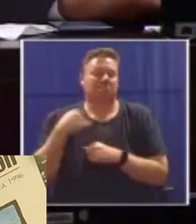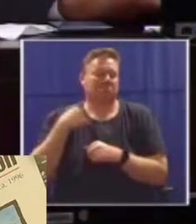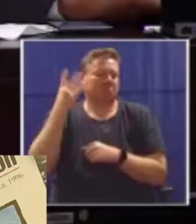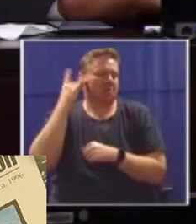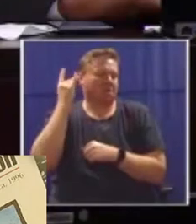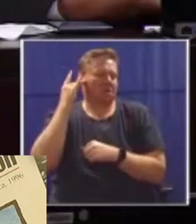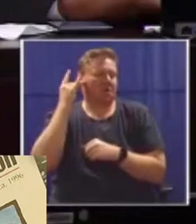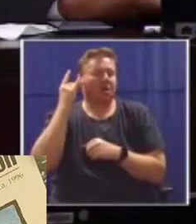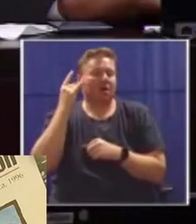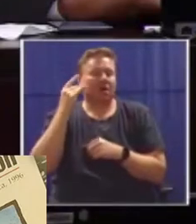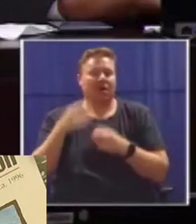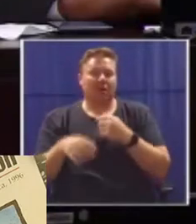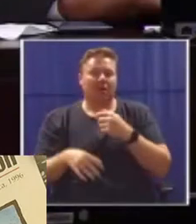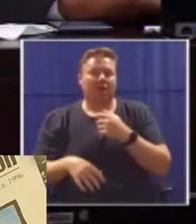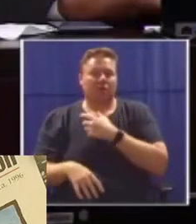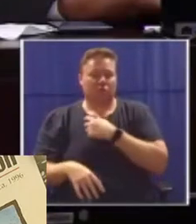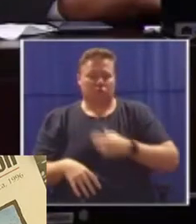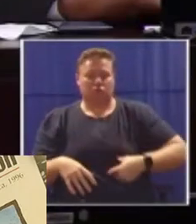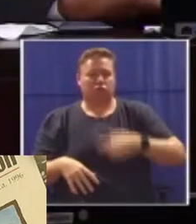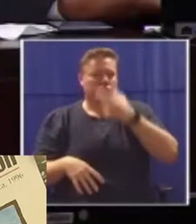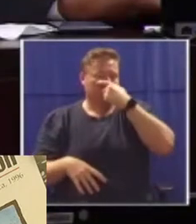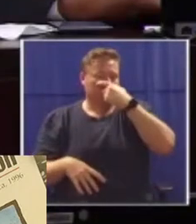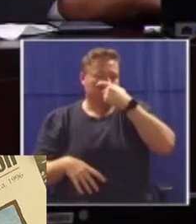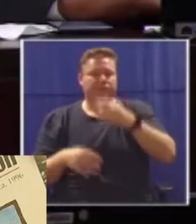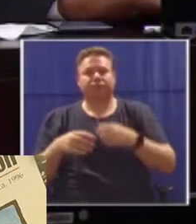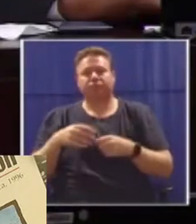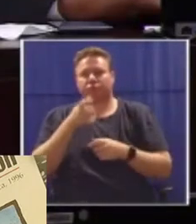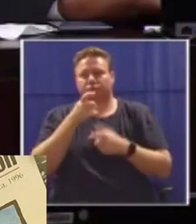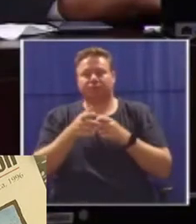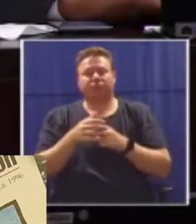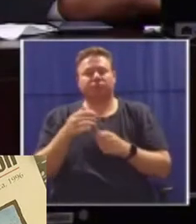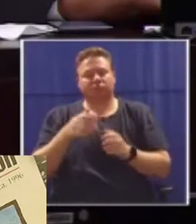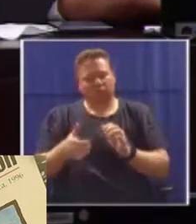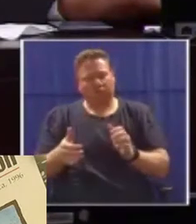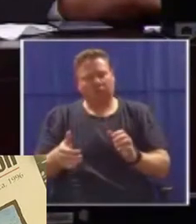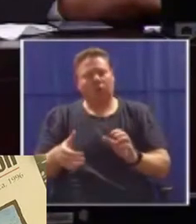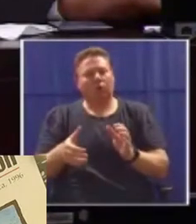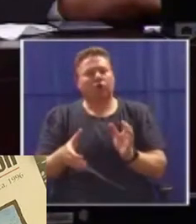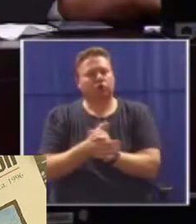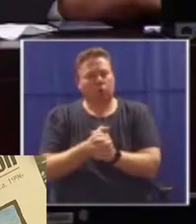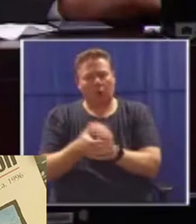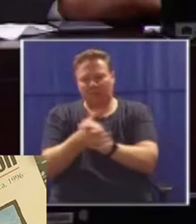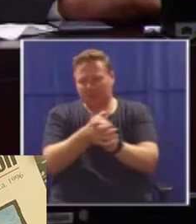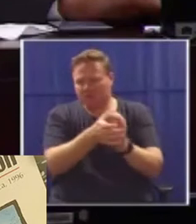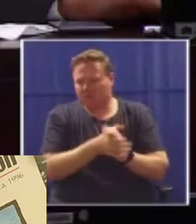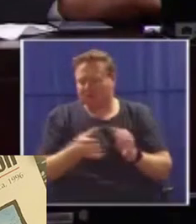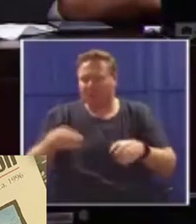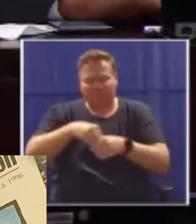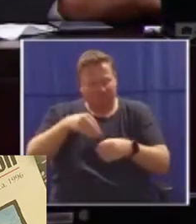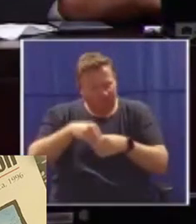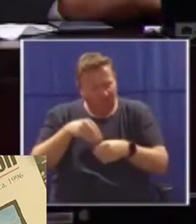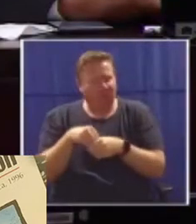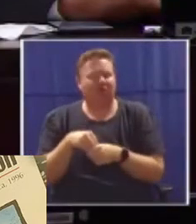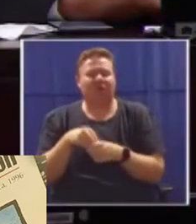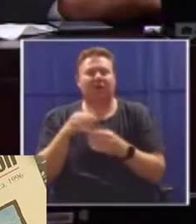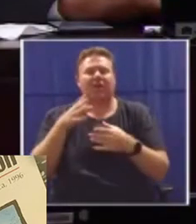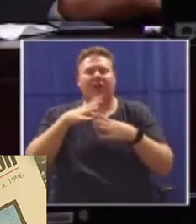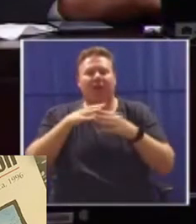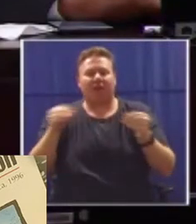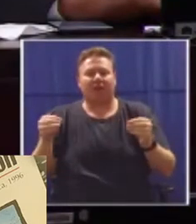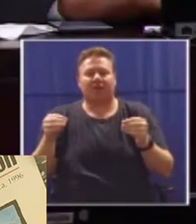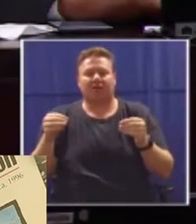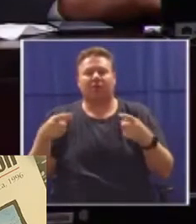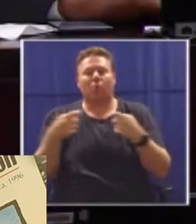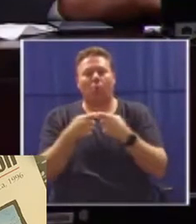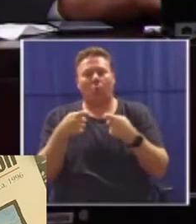Cyril Ramaphosa's call, and I want all of us to join towards ending what His Excellency called a